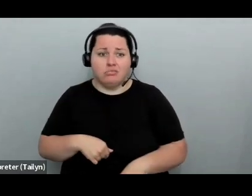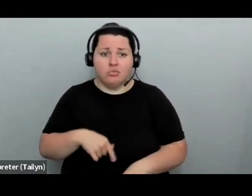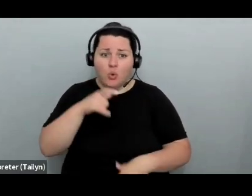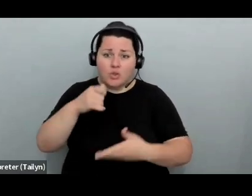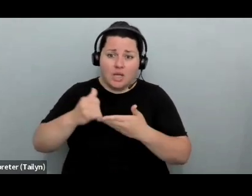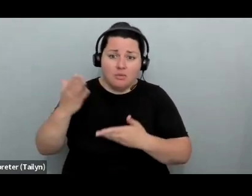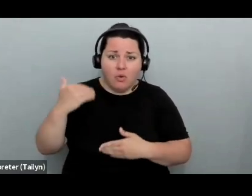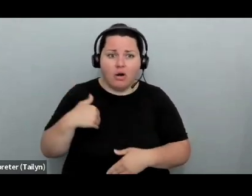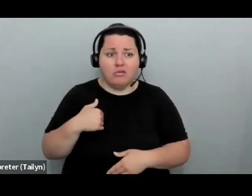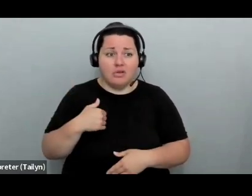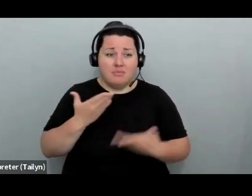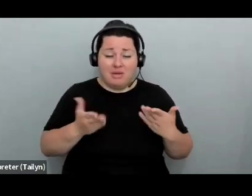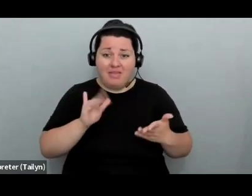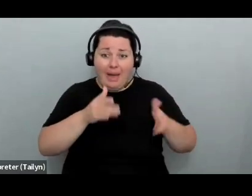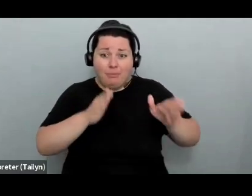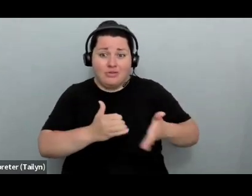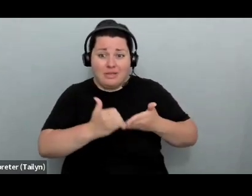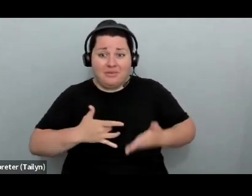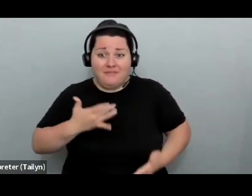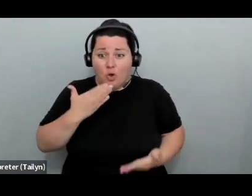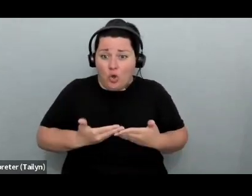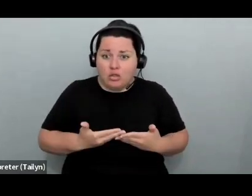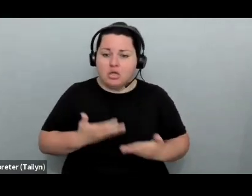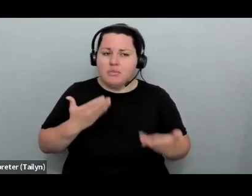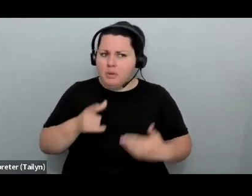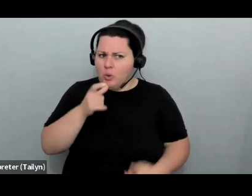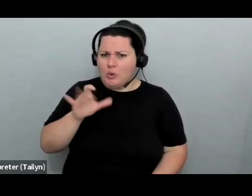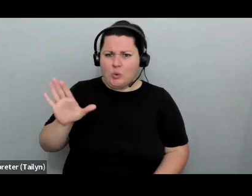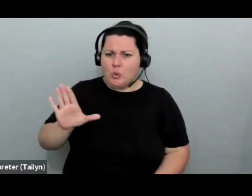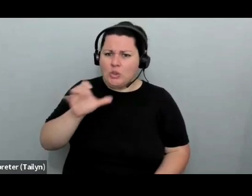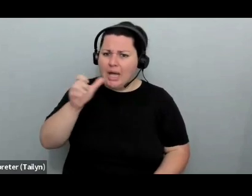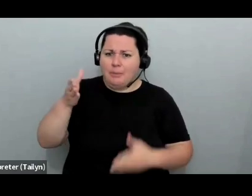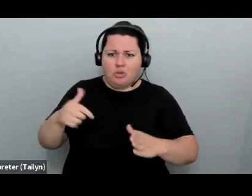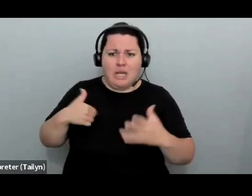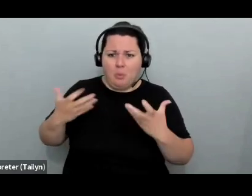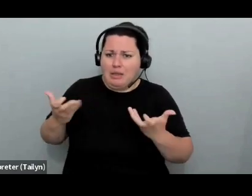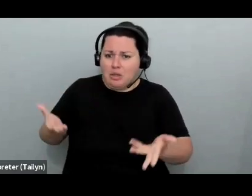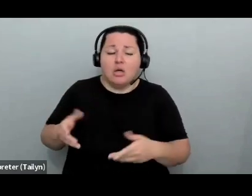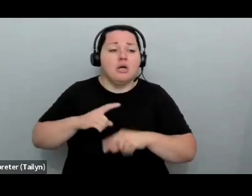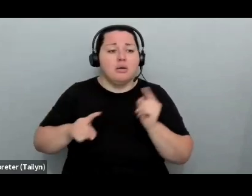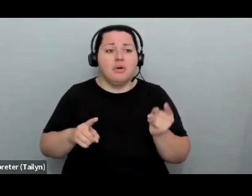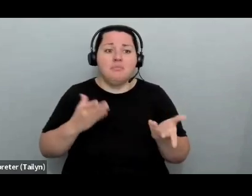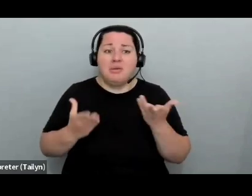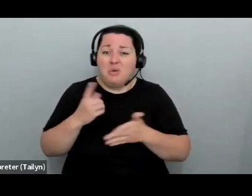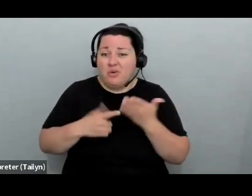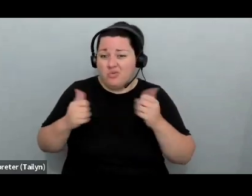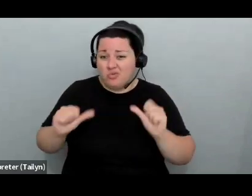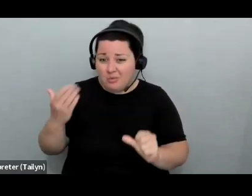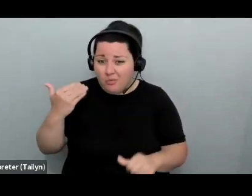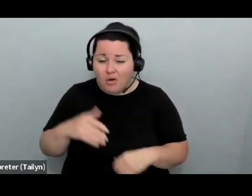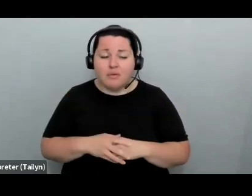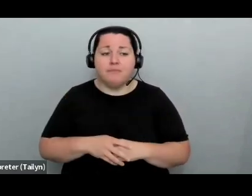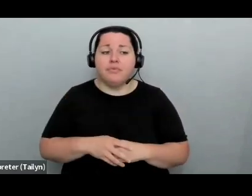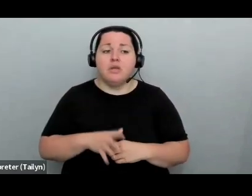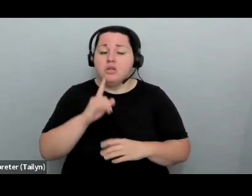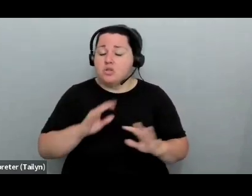good, who maybe isn't helpful in a crisis, what have you tried before. The important